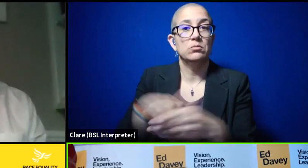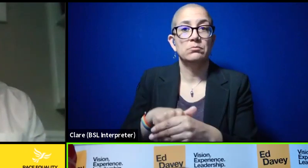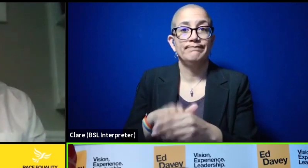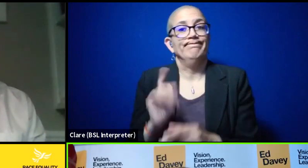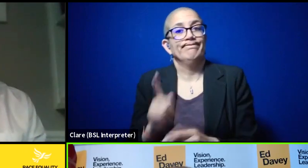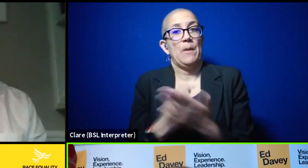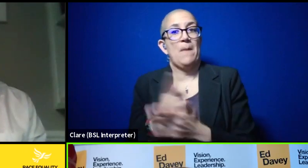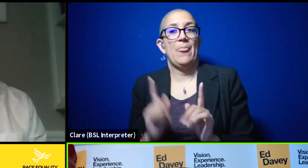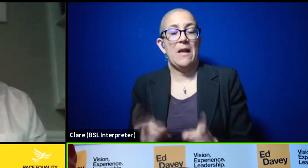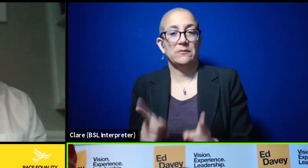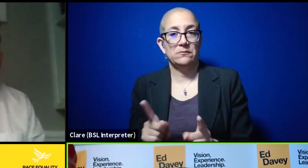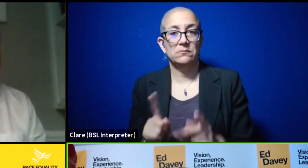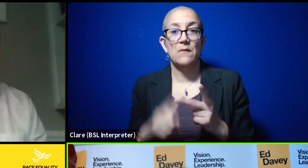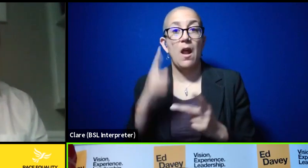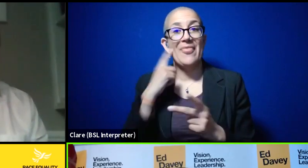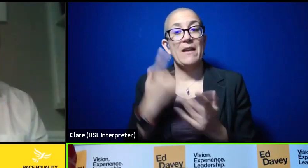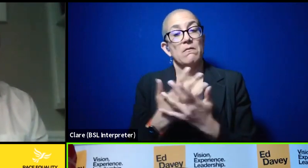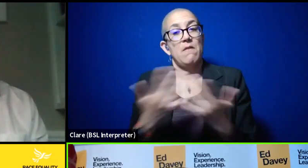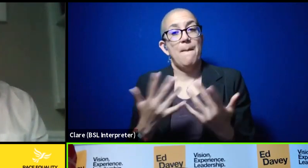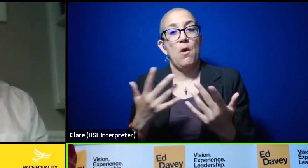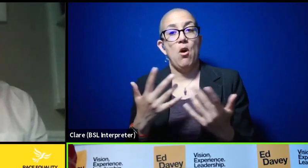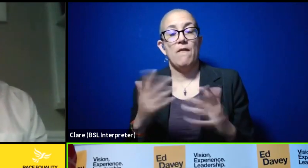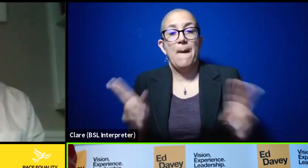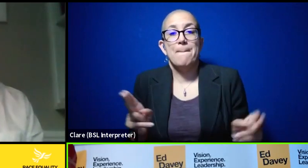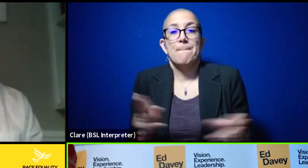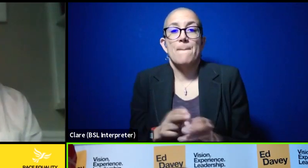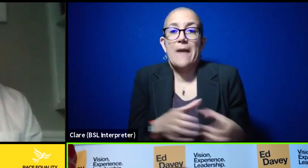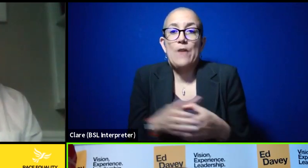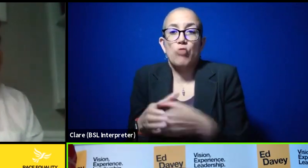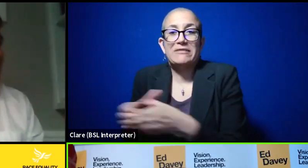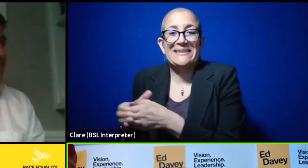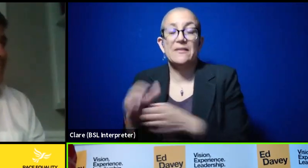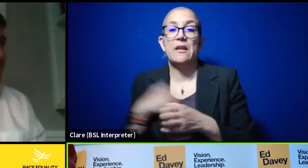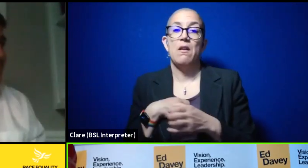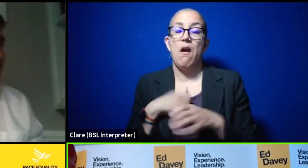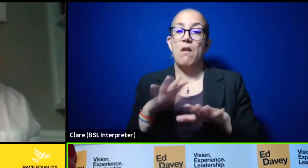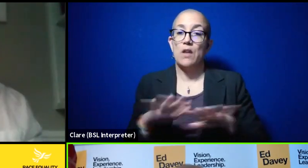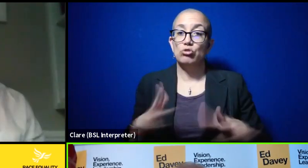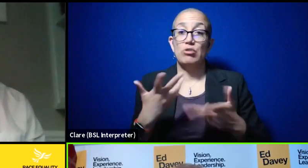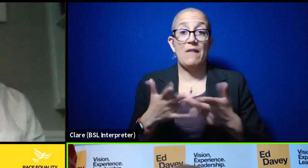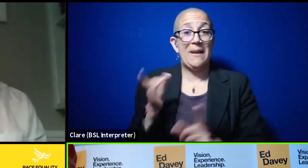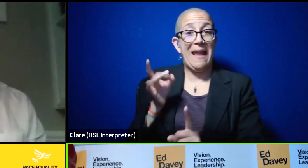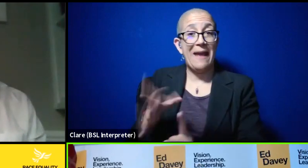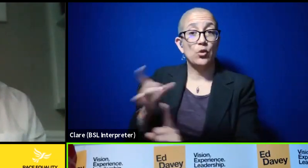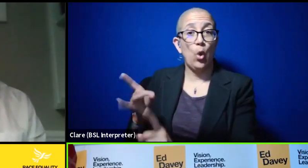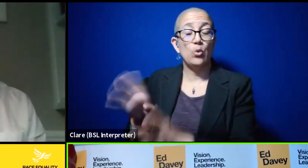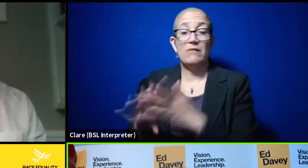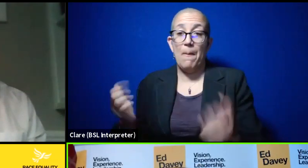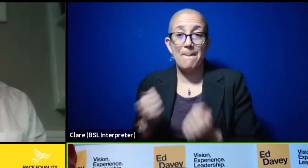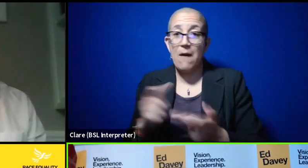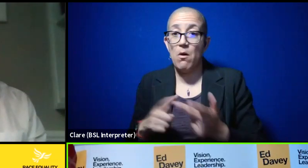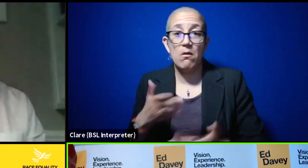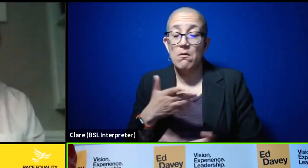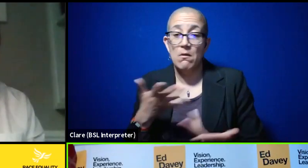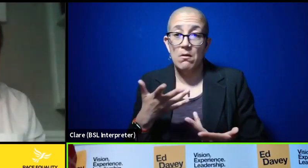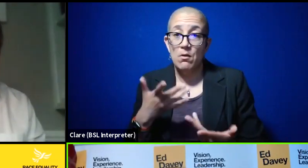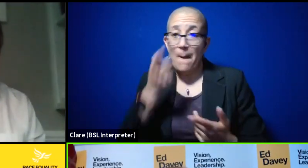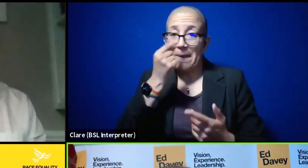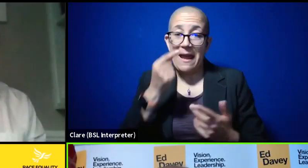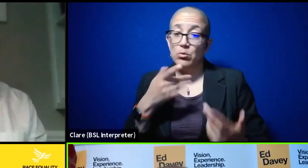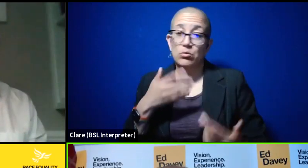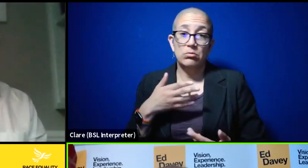think a number of minority in our country have been excluded from power, have not had voices because of our electoral